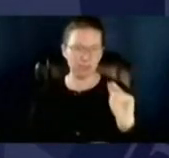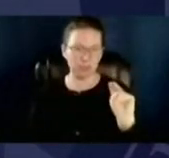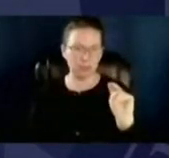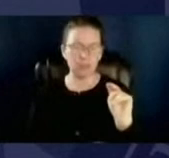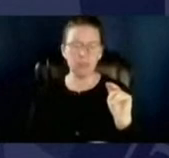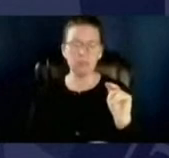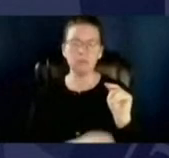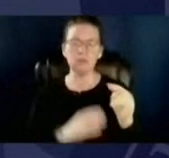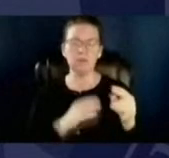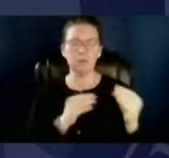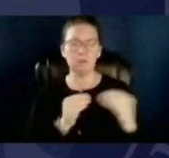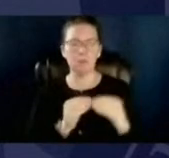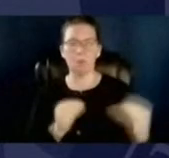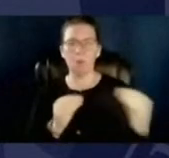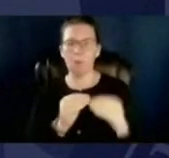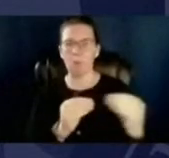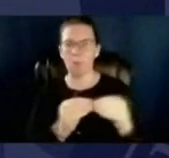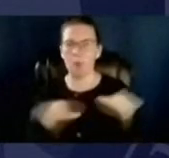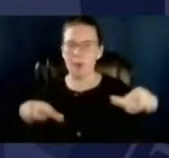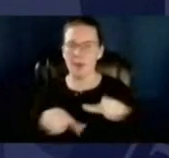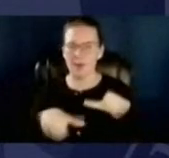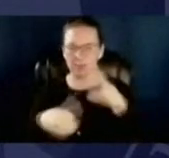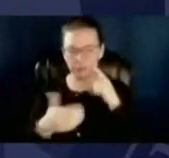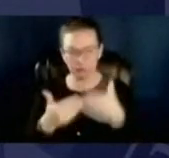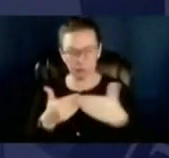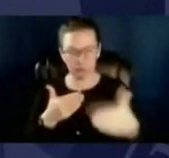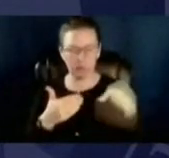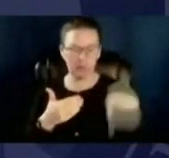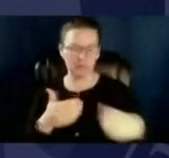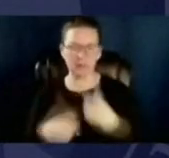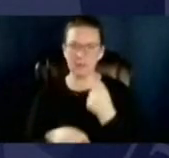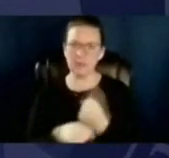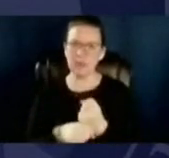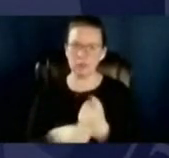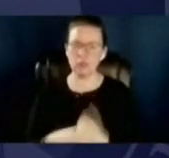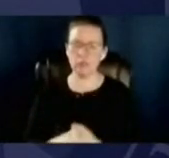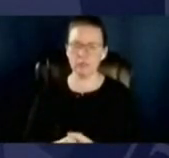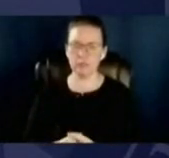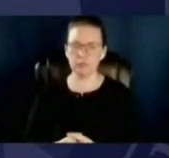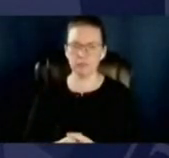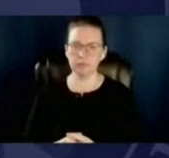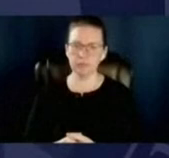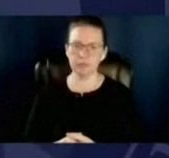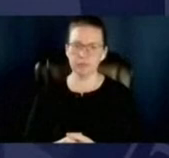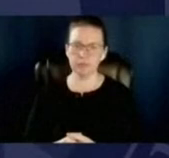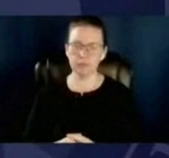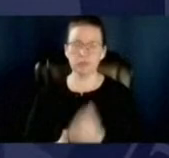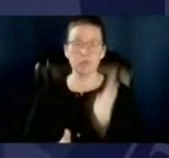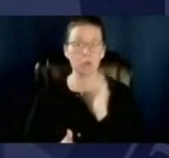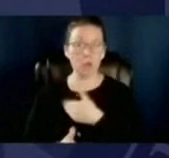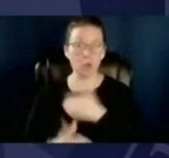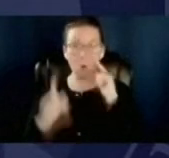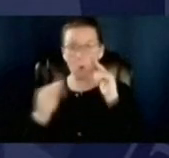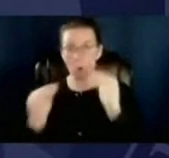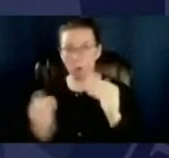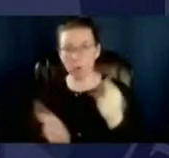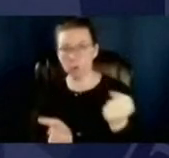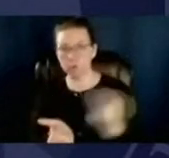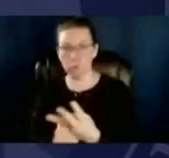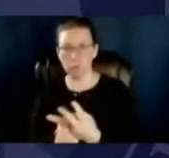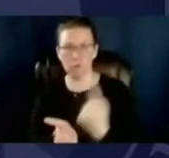the remainder of this year. We hope to approve one of the